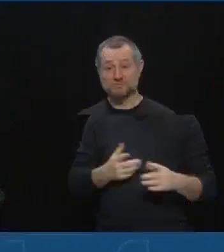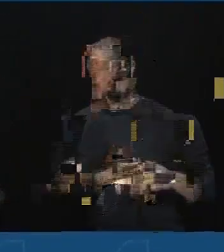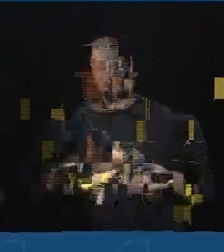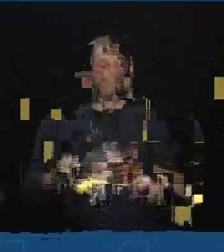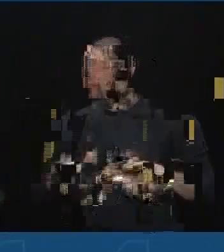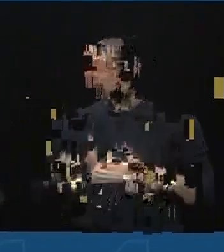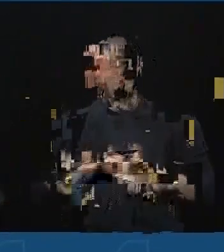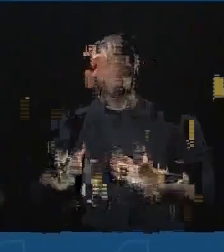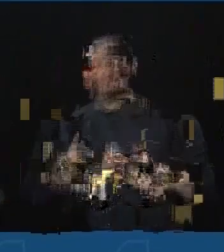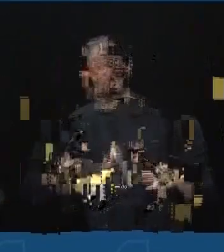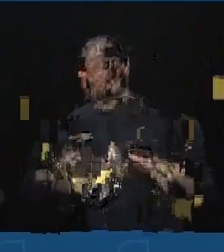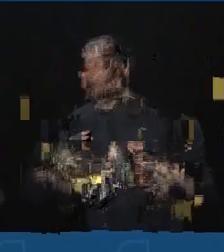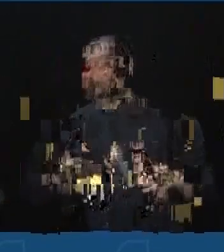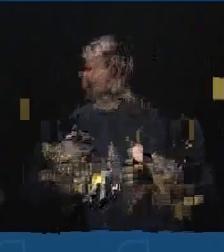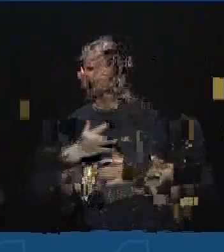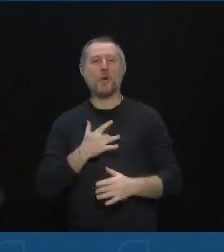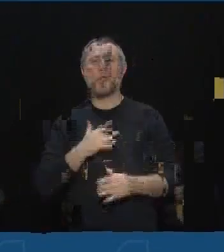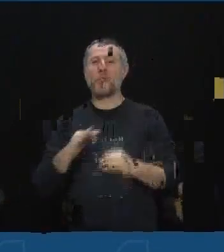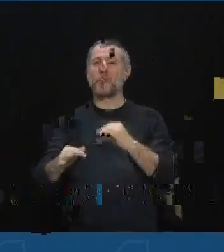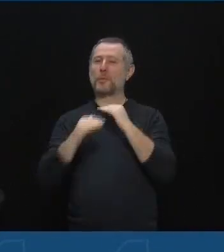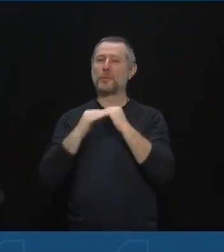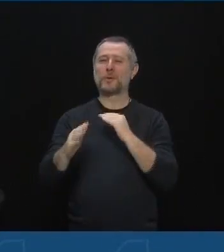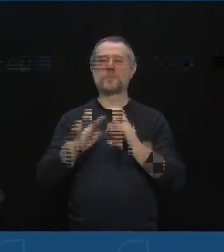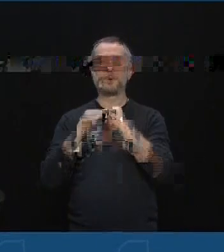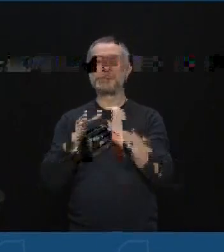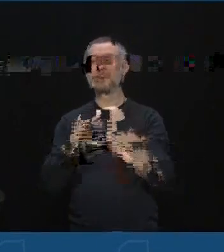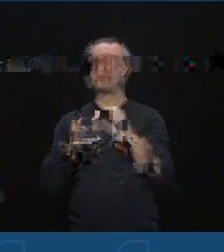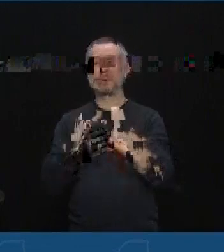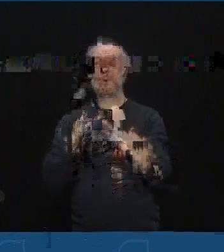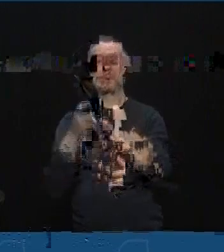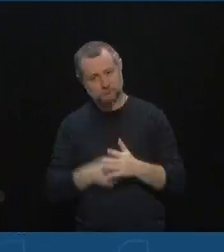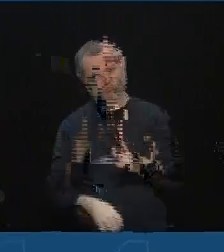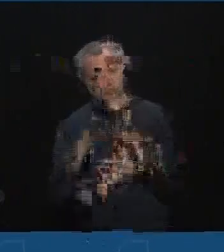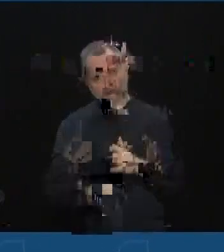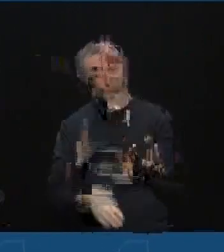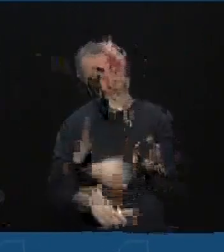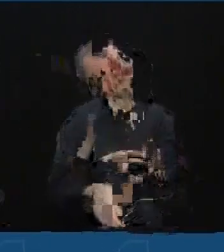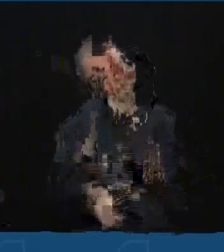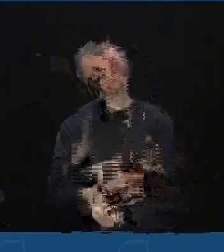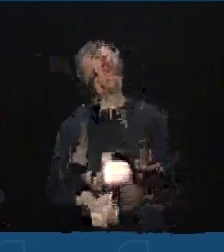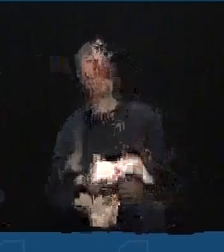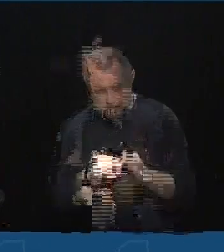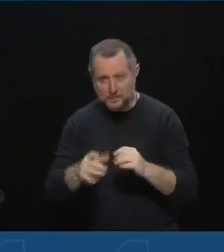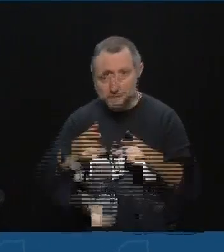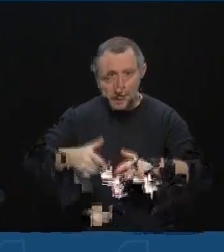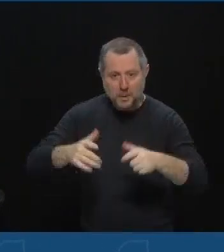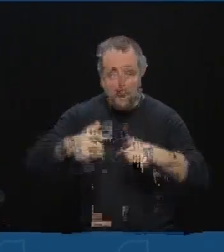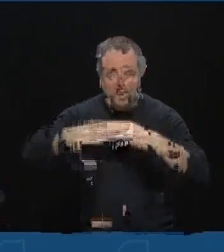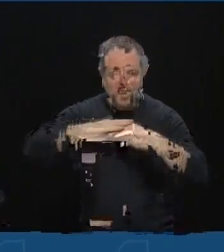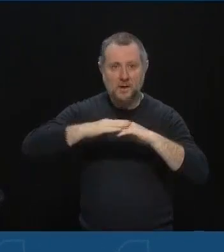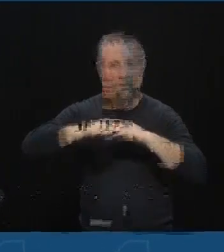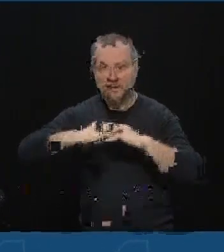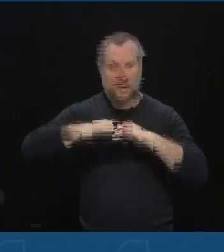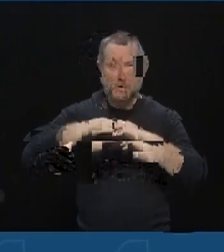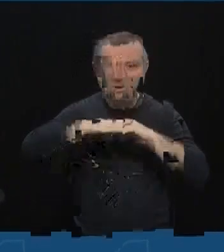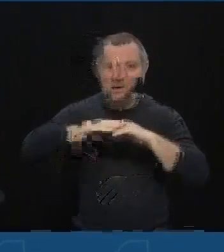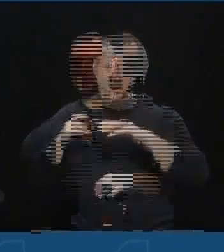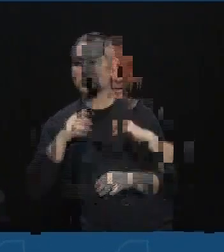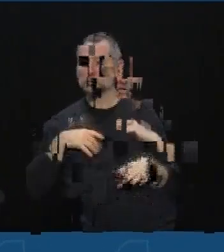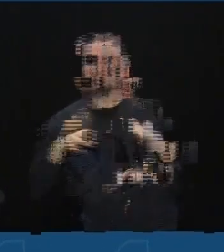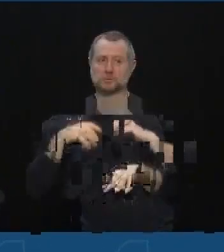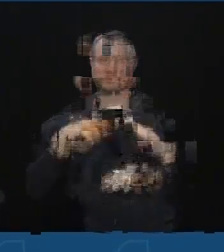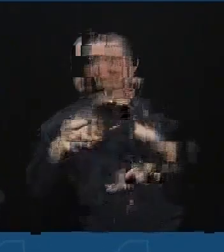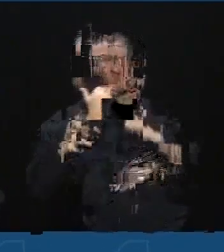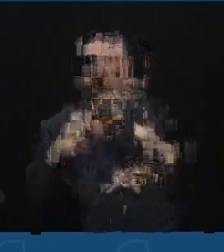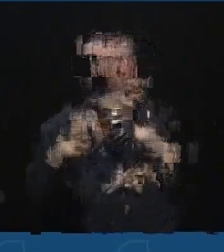a sense of pride in a community. And it's just expensive for localities. It is. I know this. I tried many times in my time to do the best we could. So let's focus